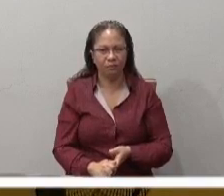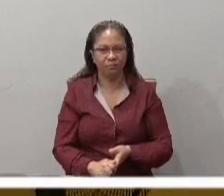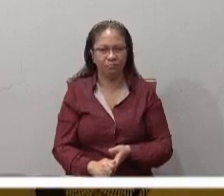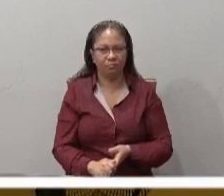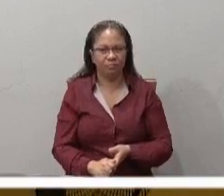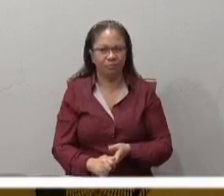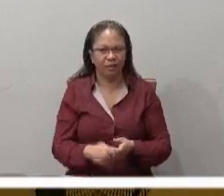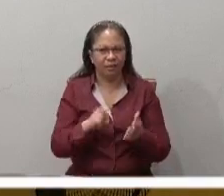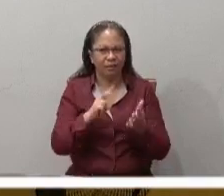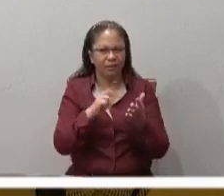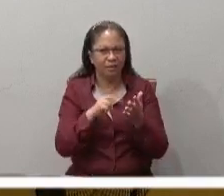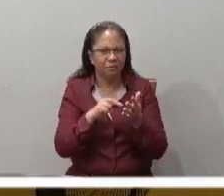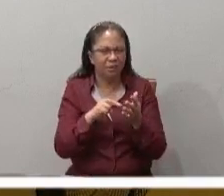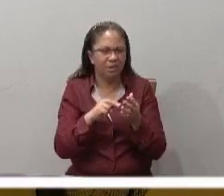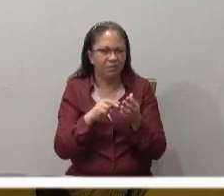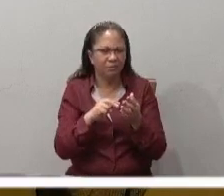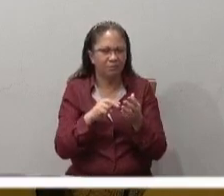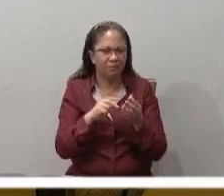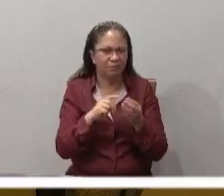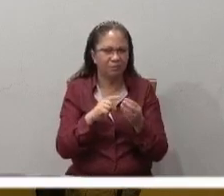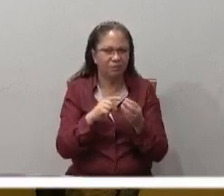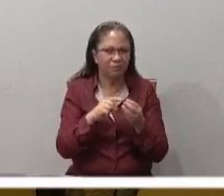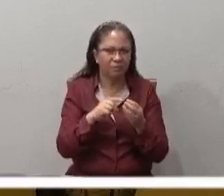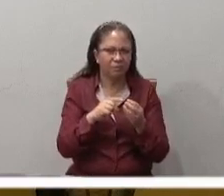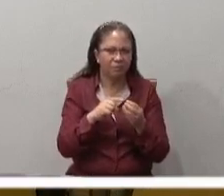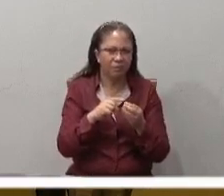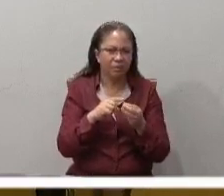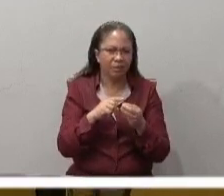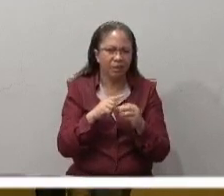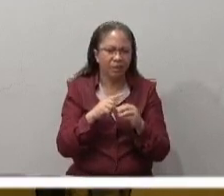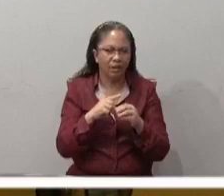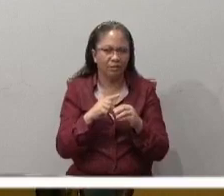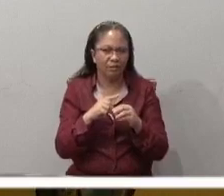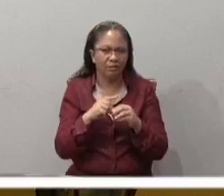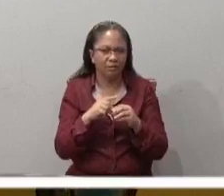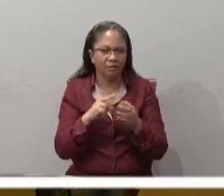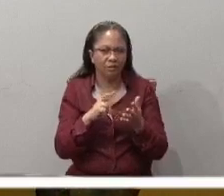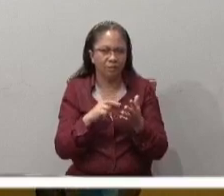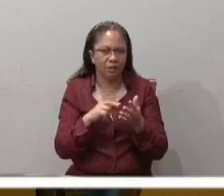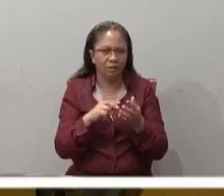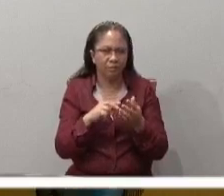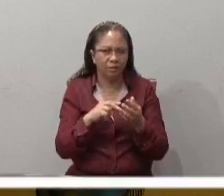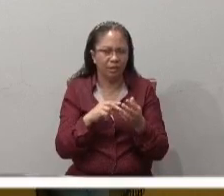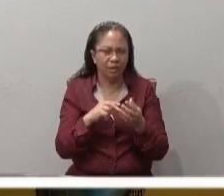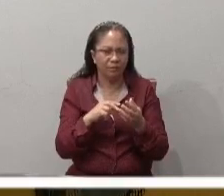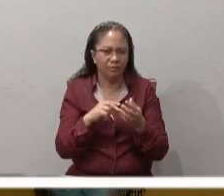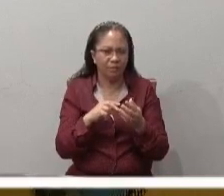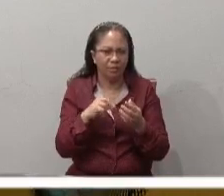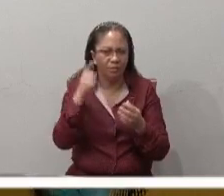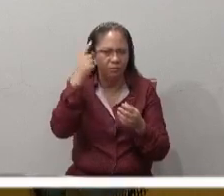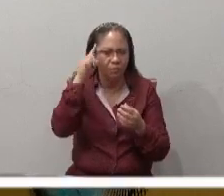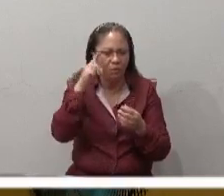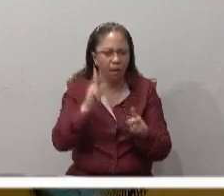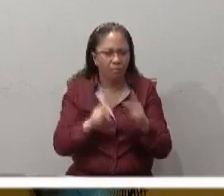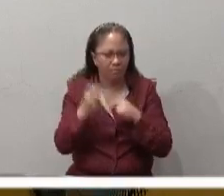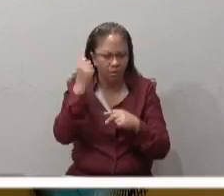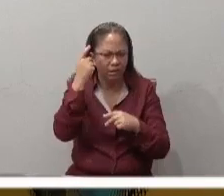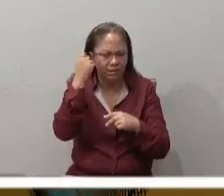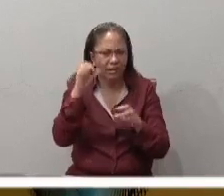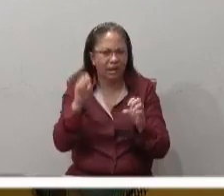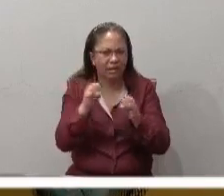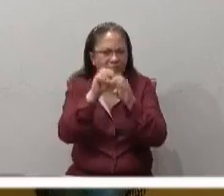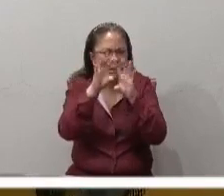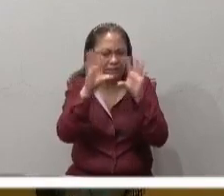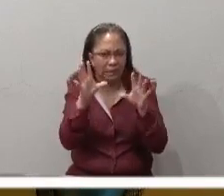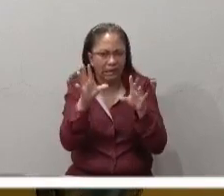making it intelligible for a modern audience. But because they did that, they missed